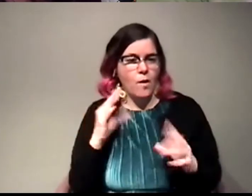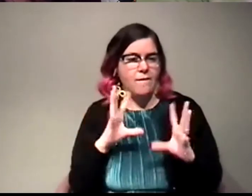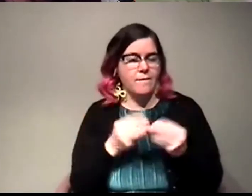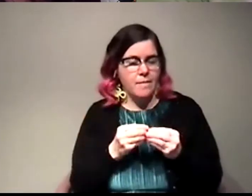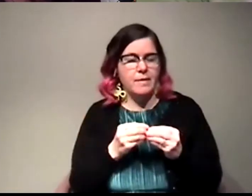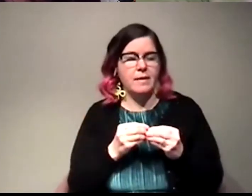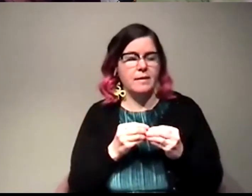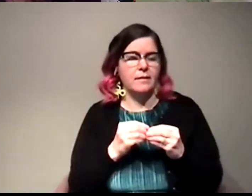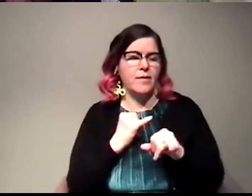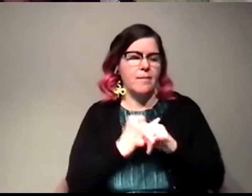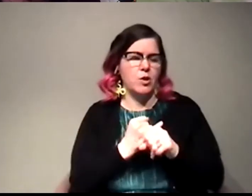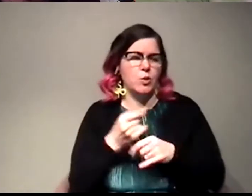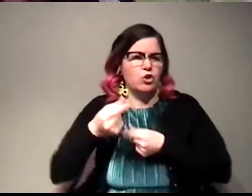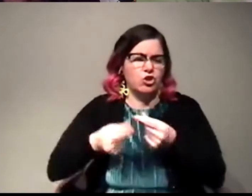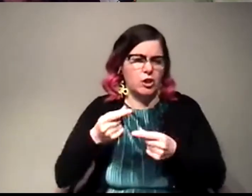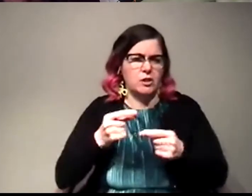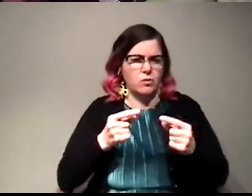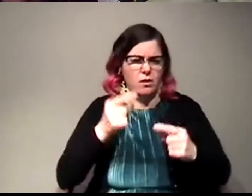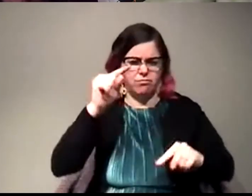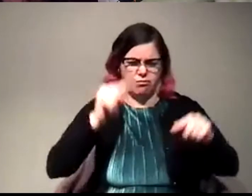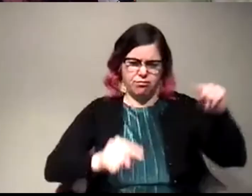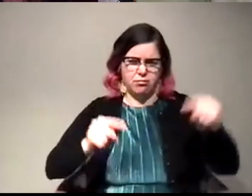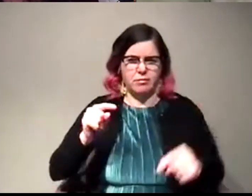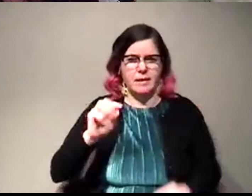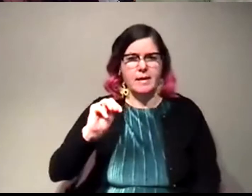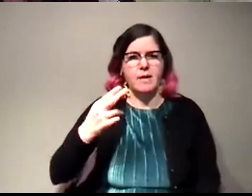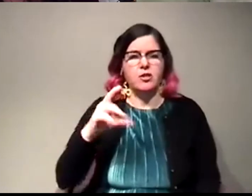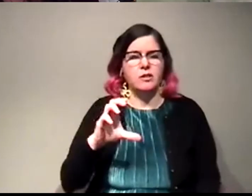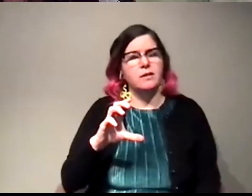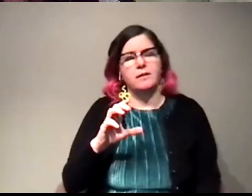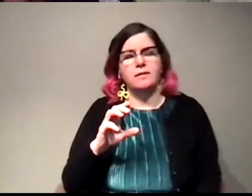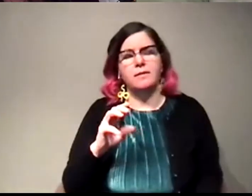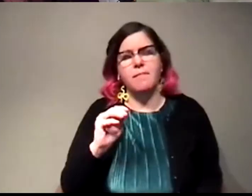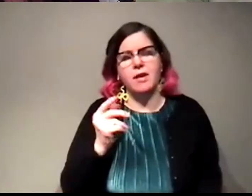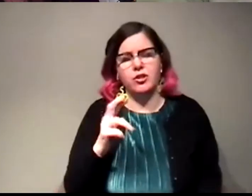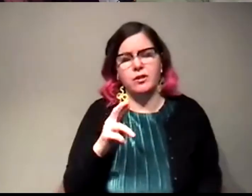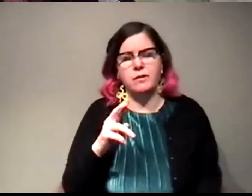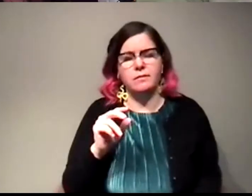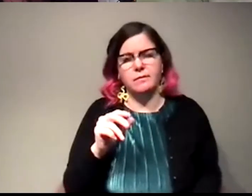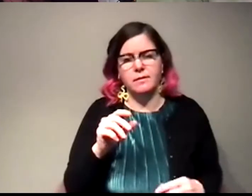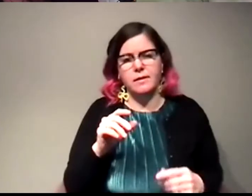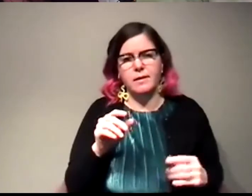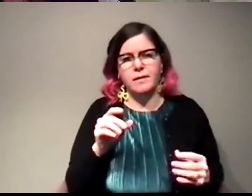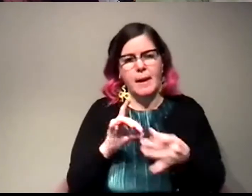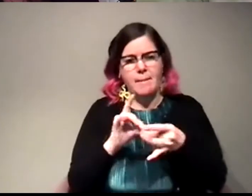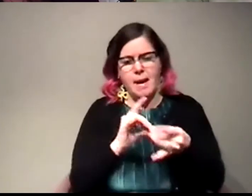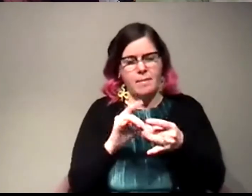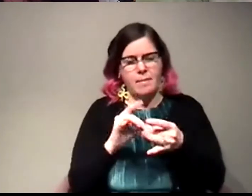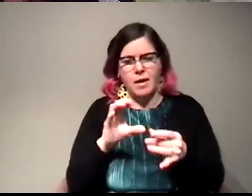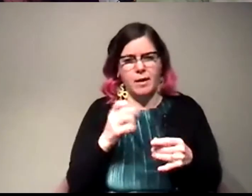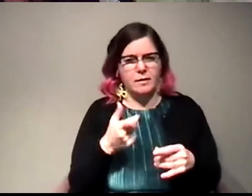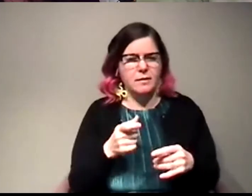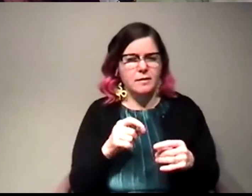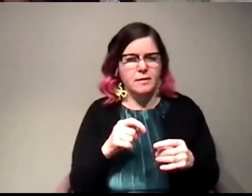study is so variable. Because the MHC, or the major histocompatibility complex, is actually one of the most, if not the